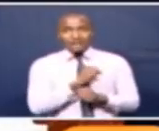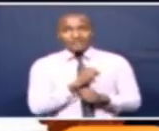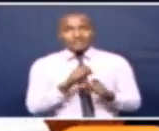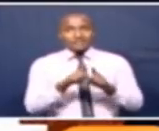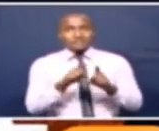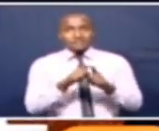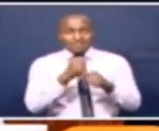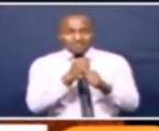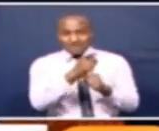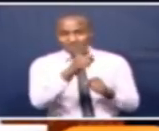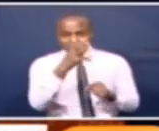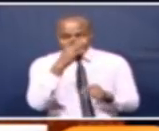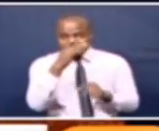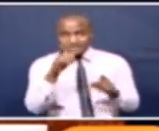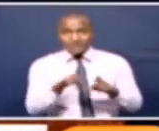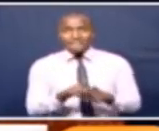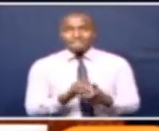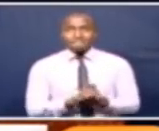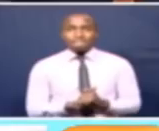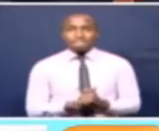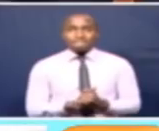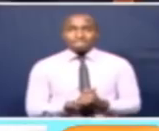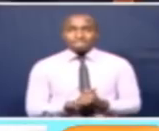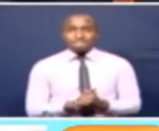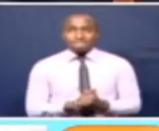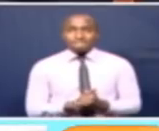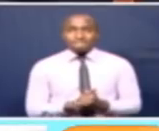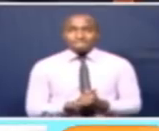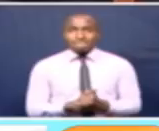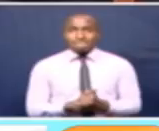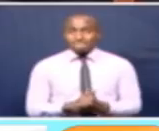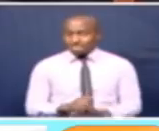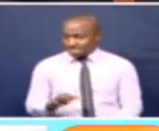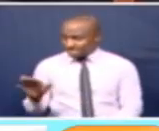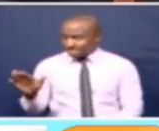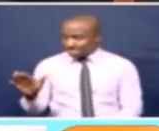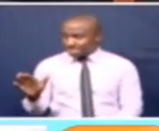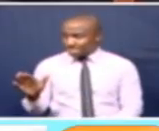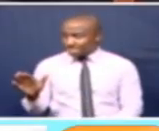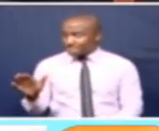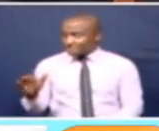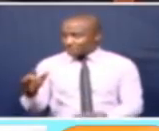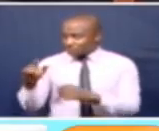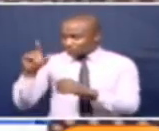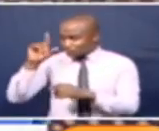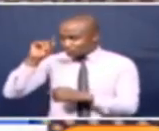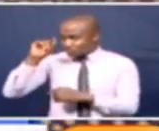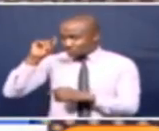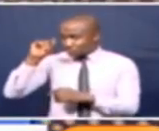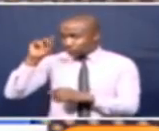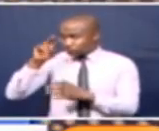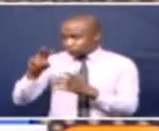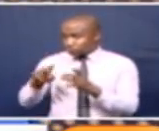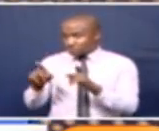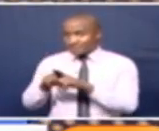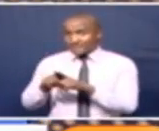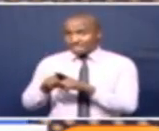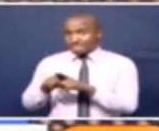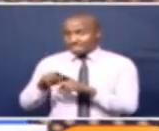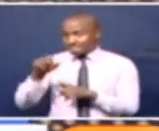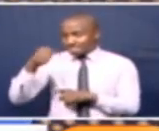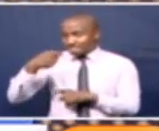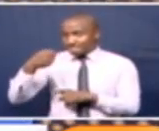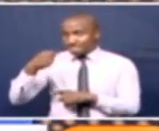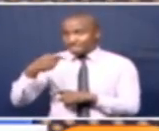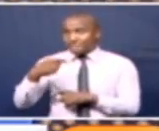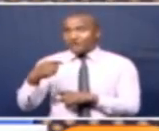leads to cheating in exam. Right. And we'll be taking your messages on Twitter and as well as your SMSs.